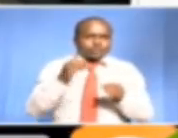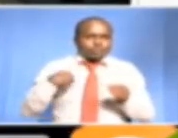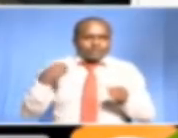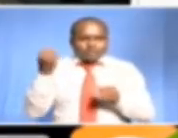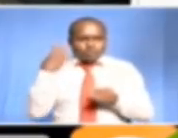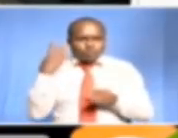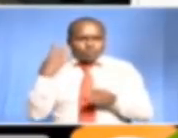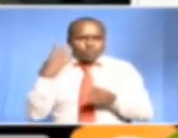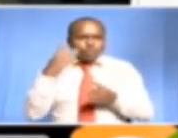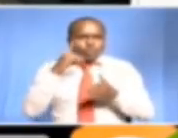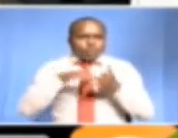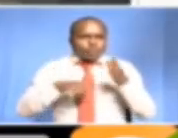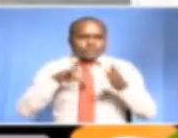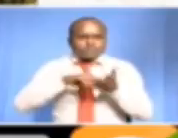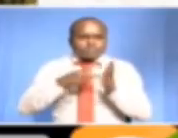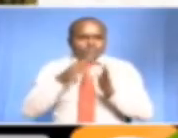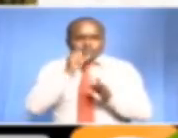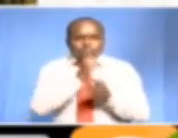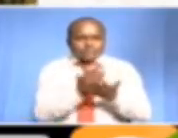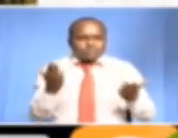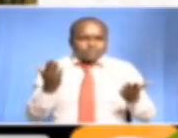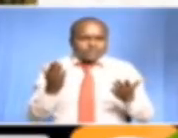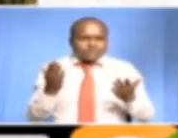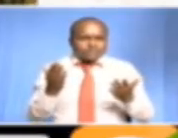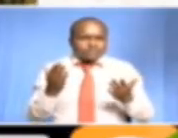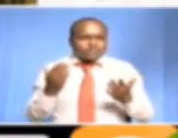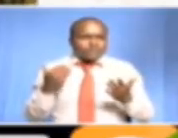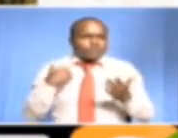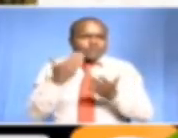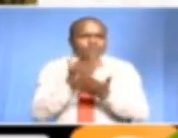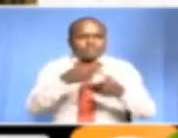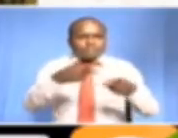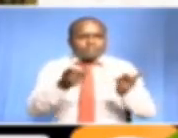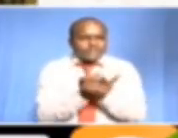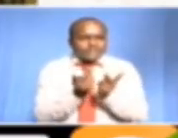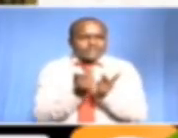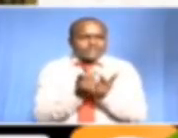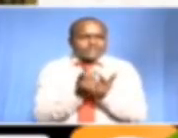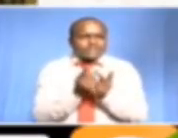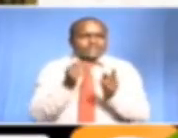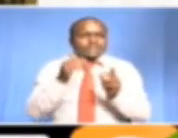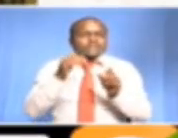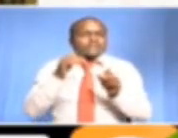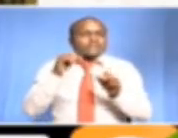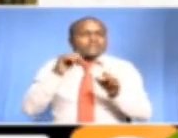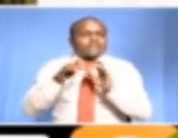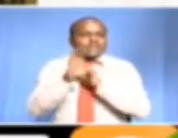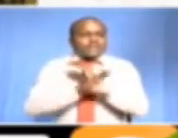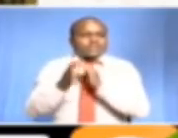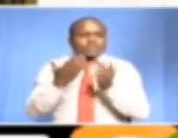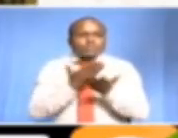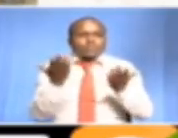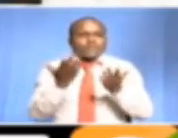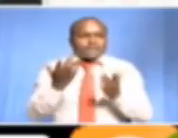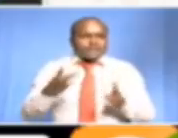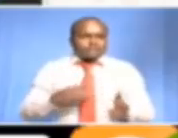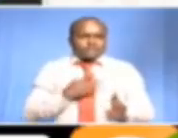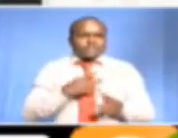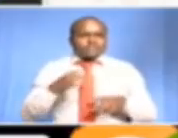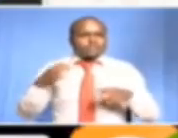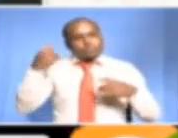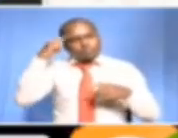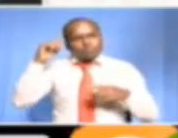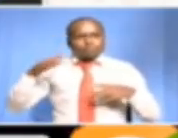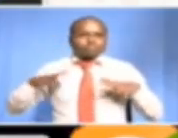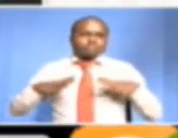to actually lack something when you are disabled. There are places in this country that I used to attend to really visit at my pleasure. Yeah. And right